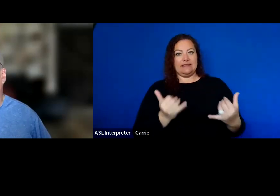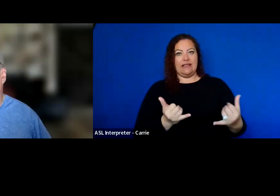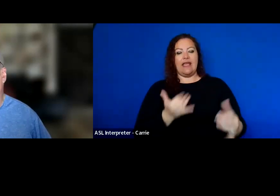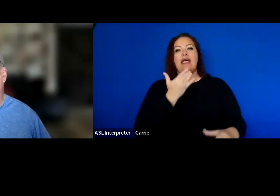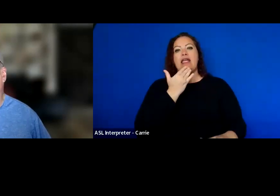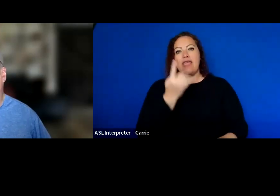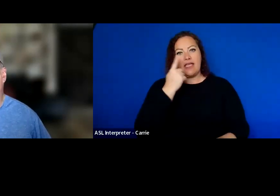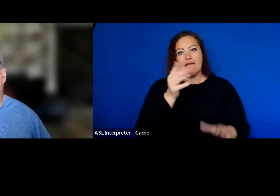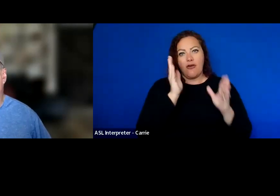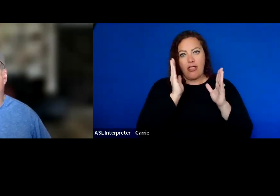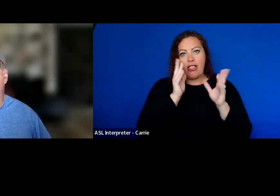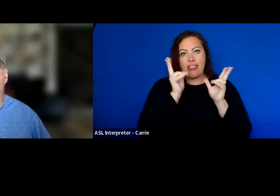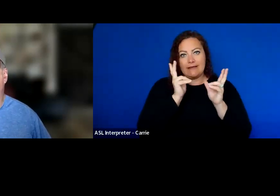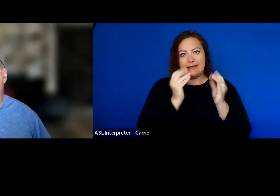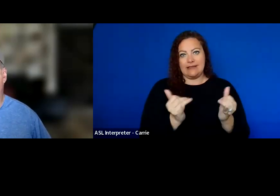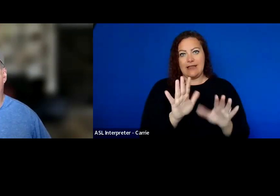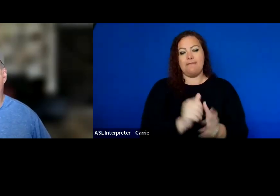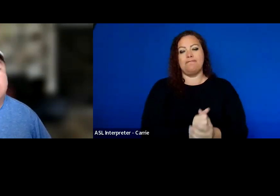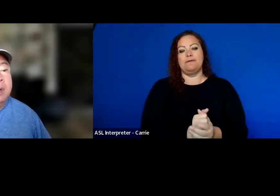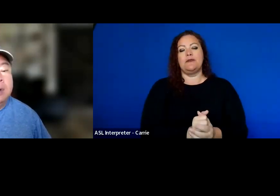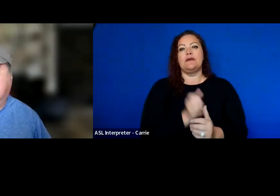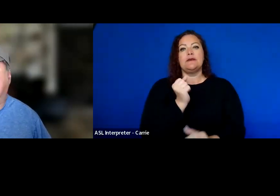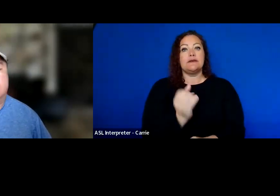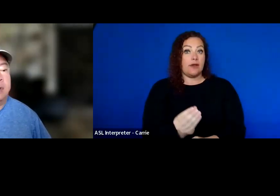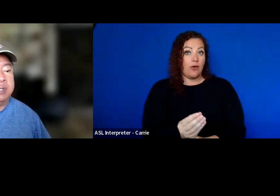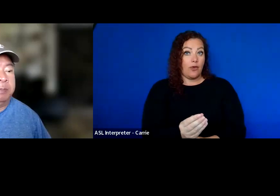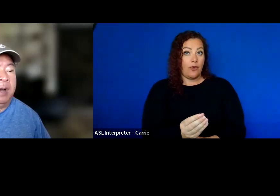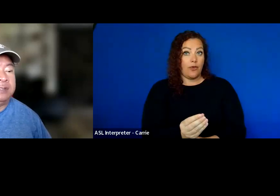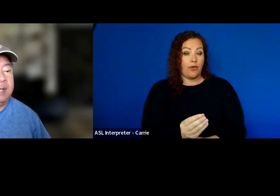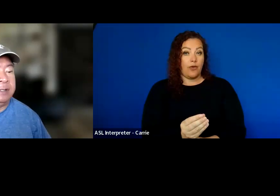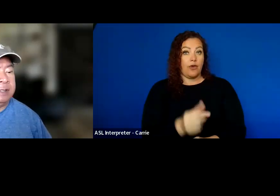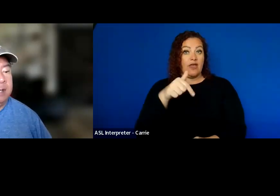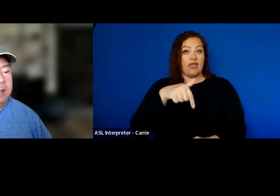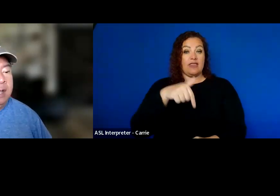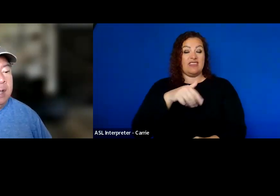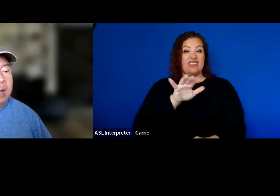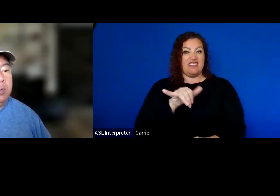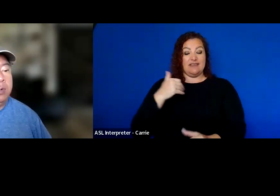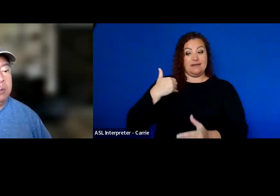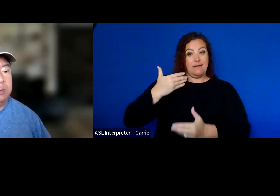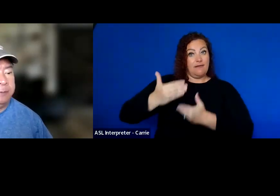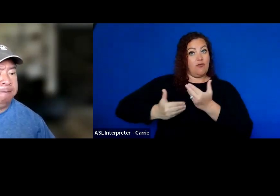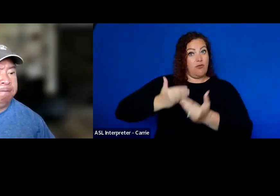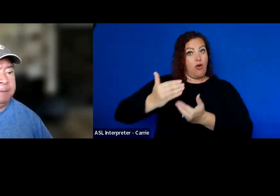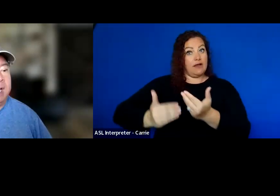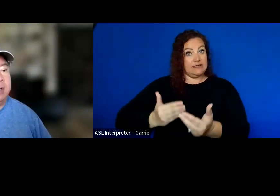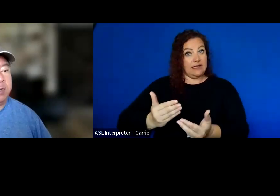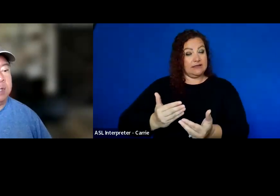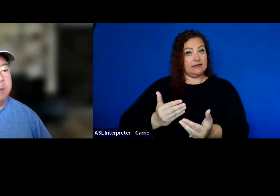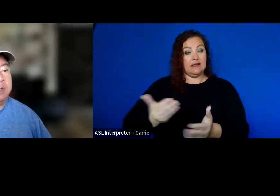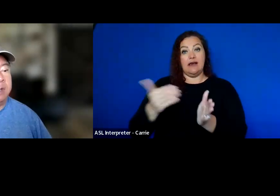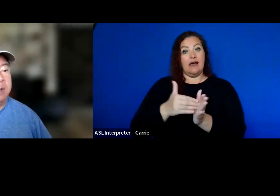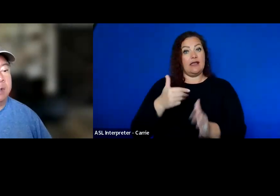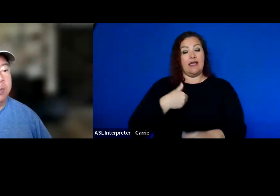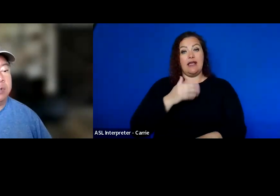today. So coming on to this process, I will, again, address